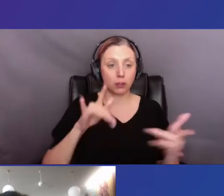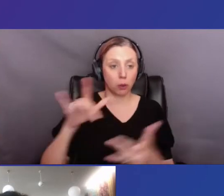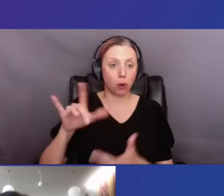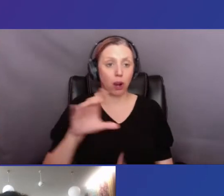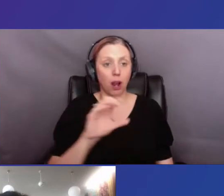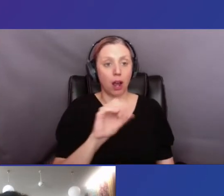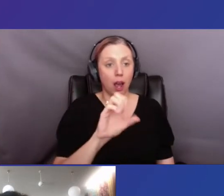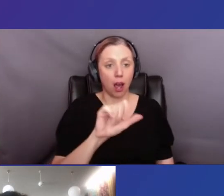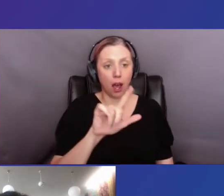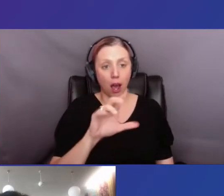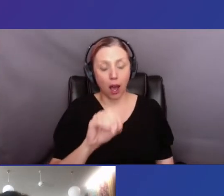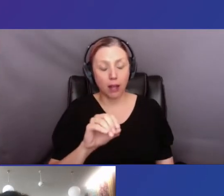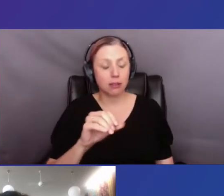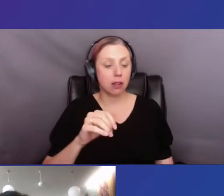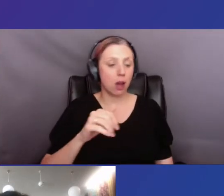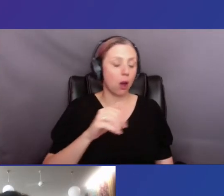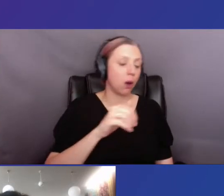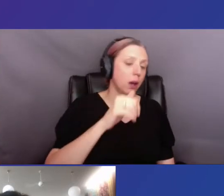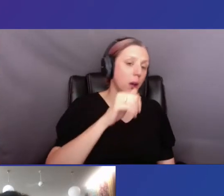Amsterdam, Poland, Russia,